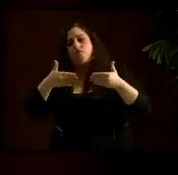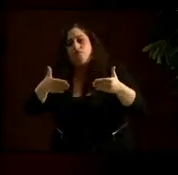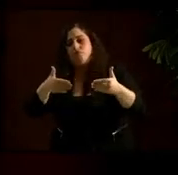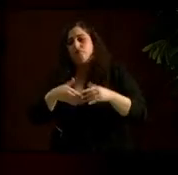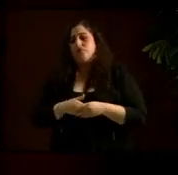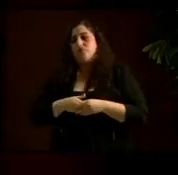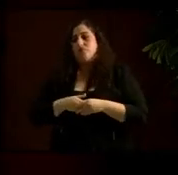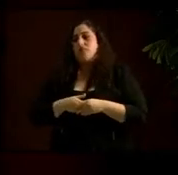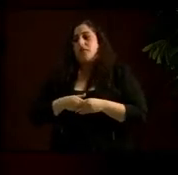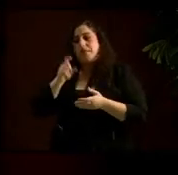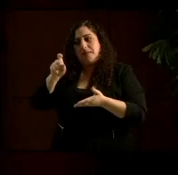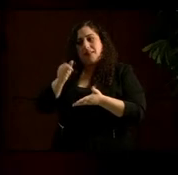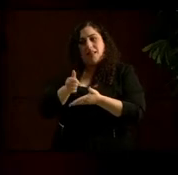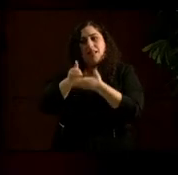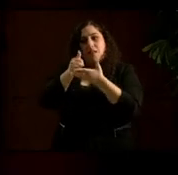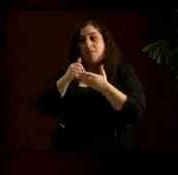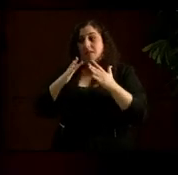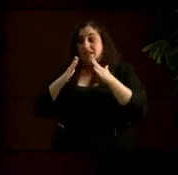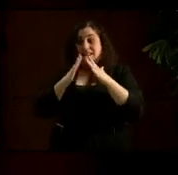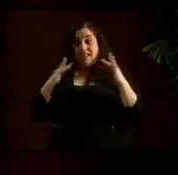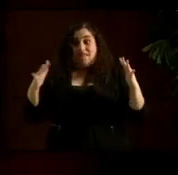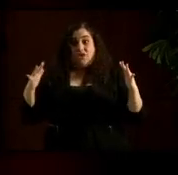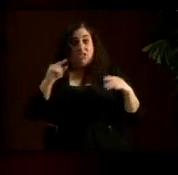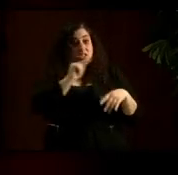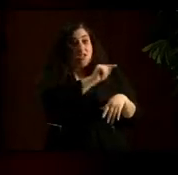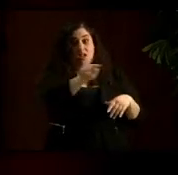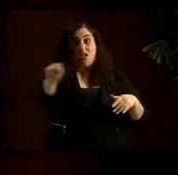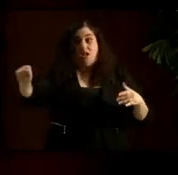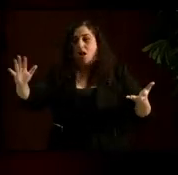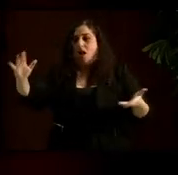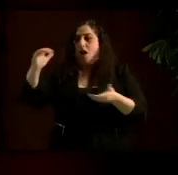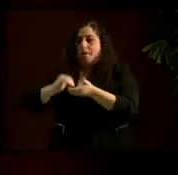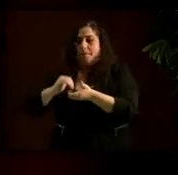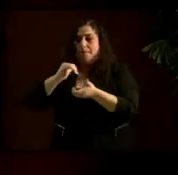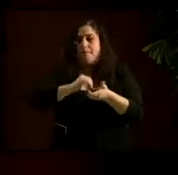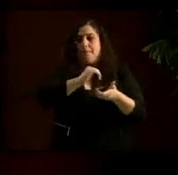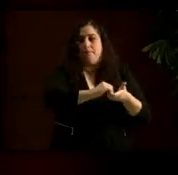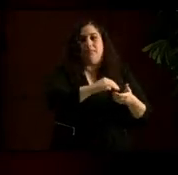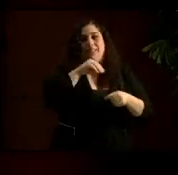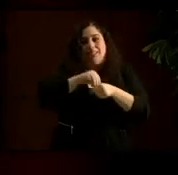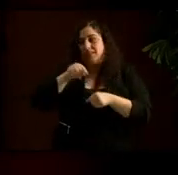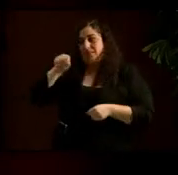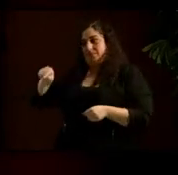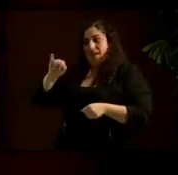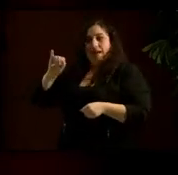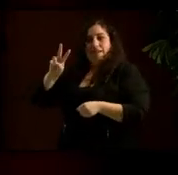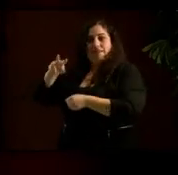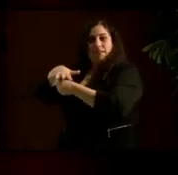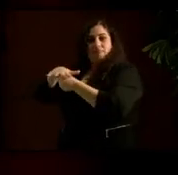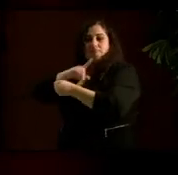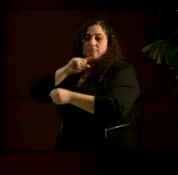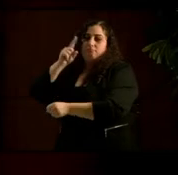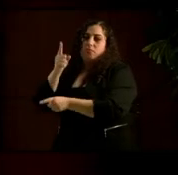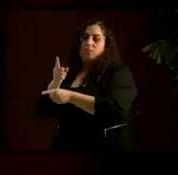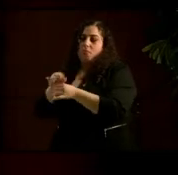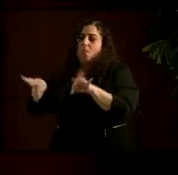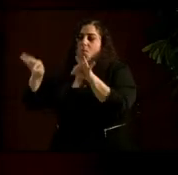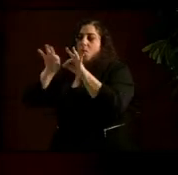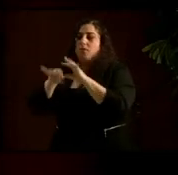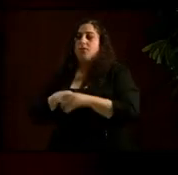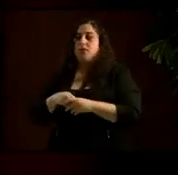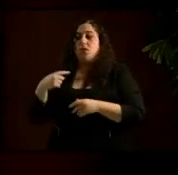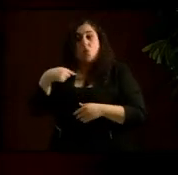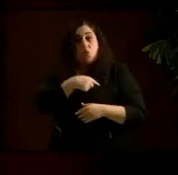valley. As the only four-year public institution in the region, we not only have the potential, we also have